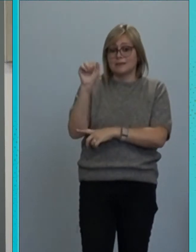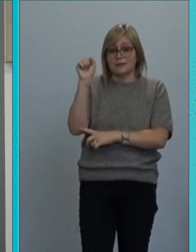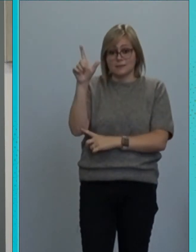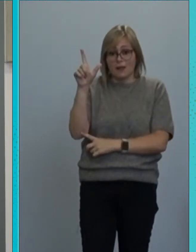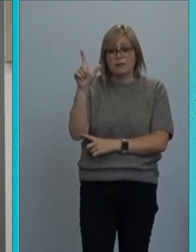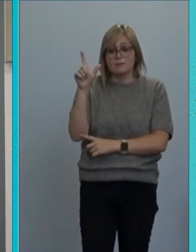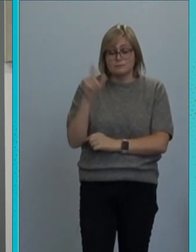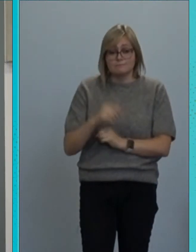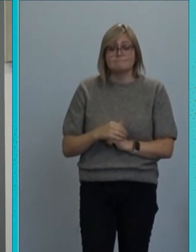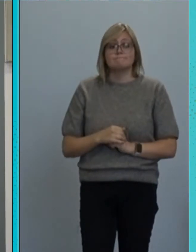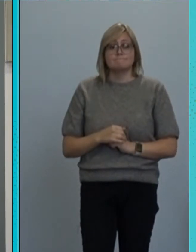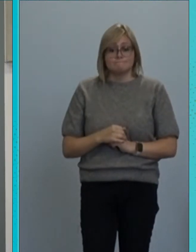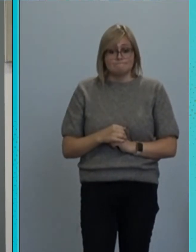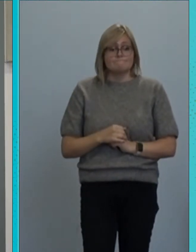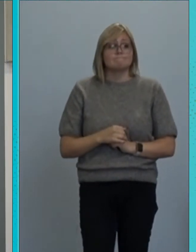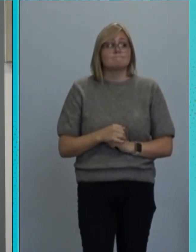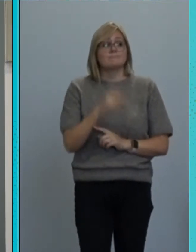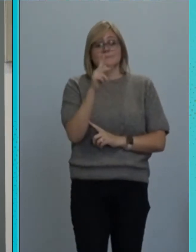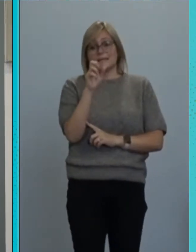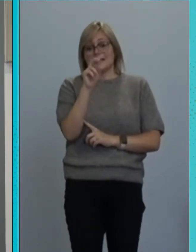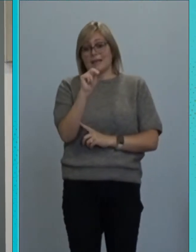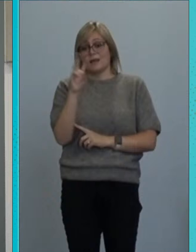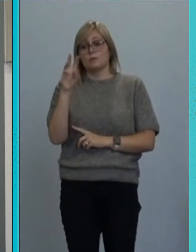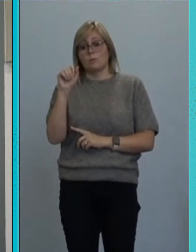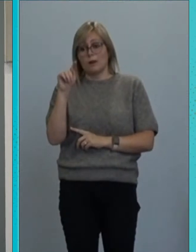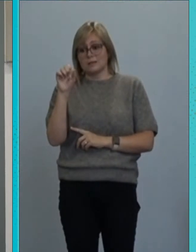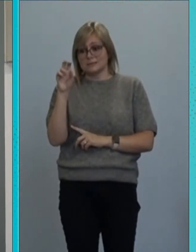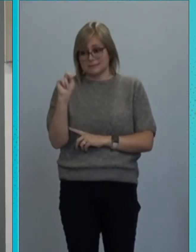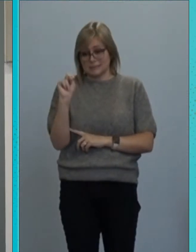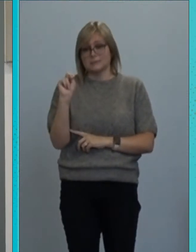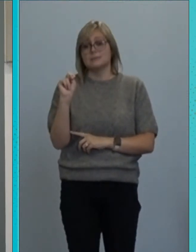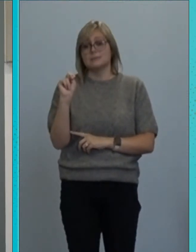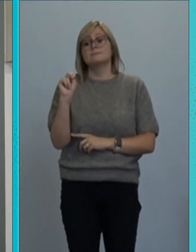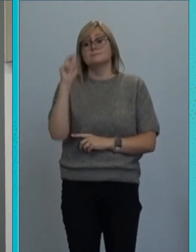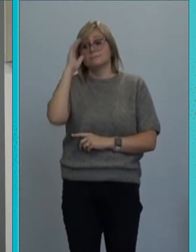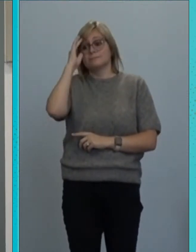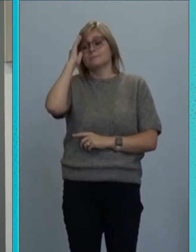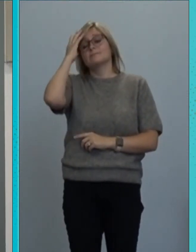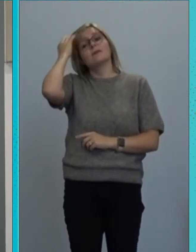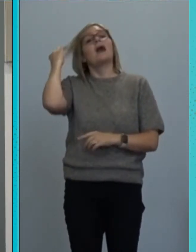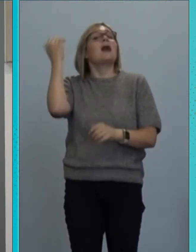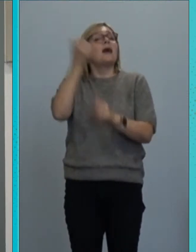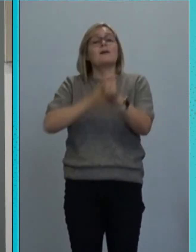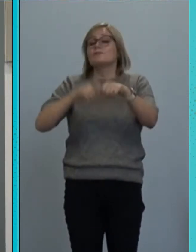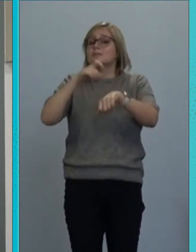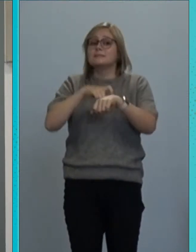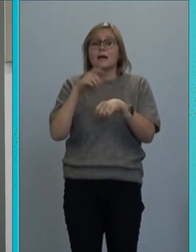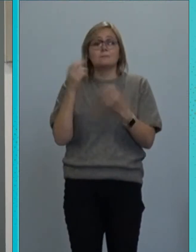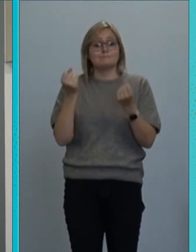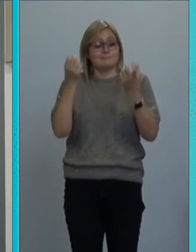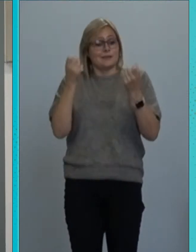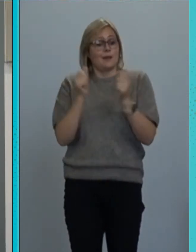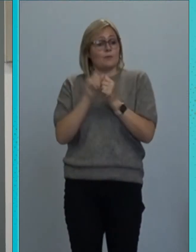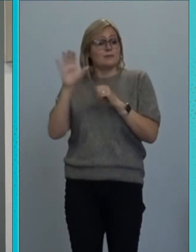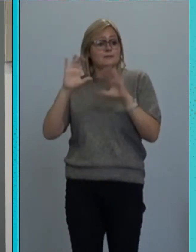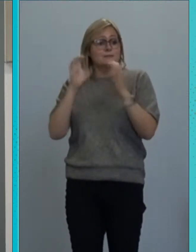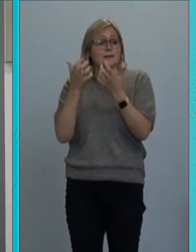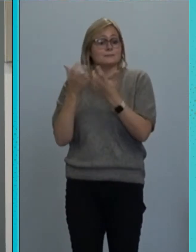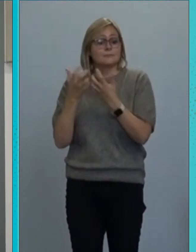ASL. Ken Watson, every time he used ASL with his